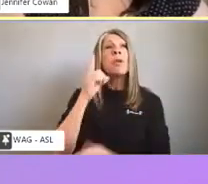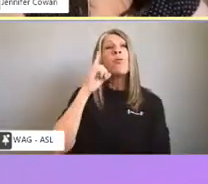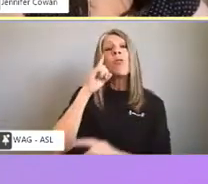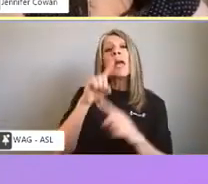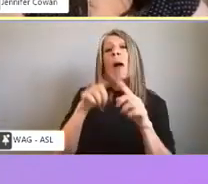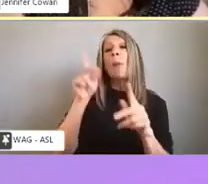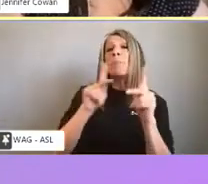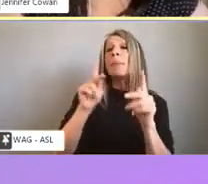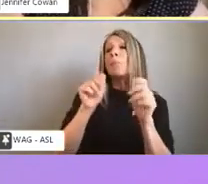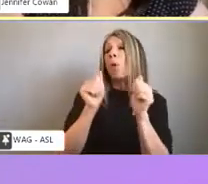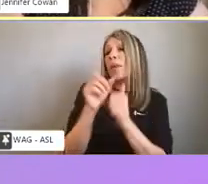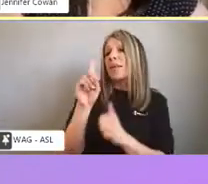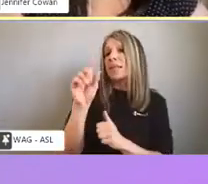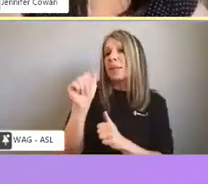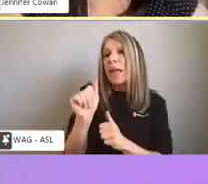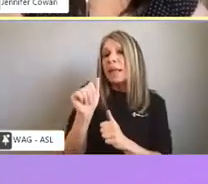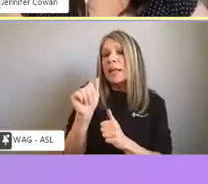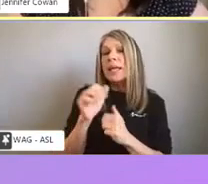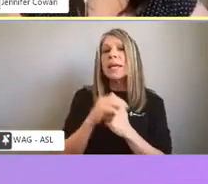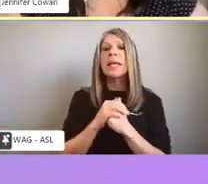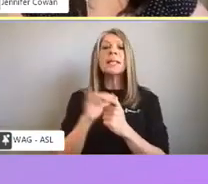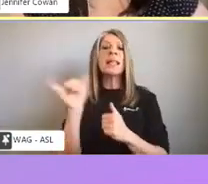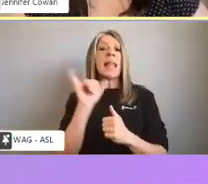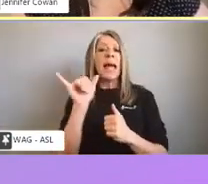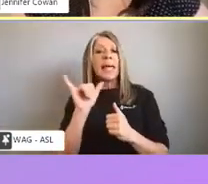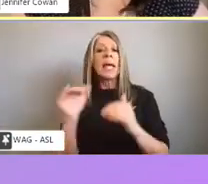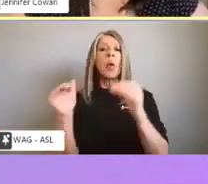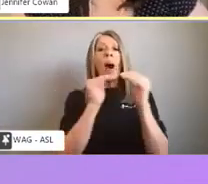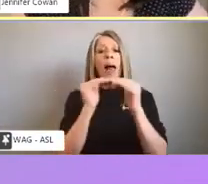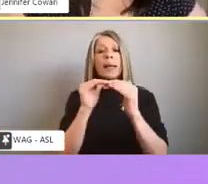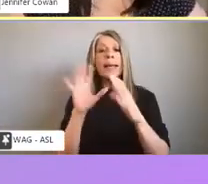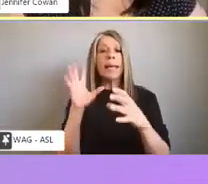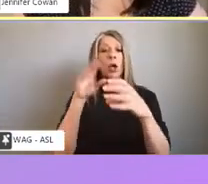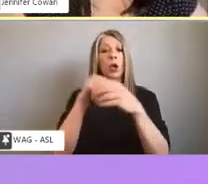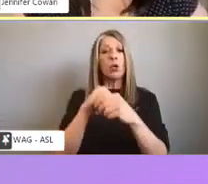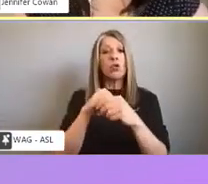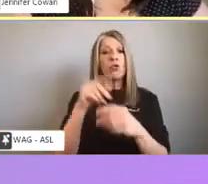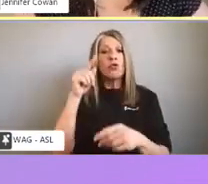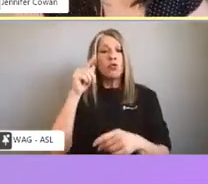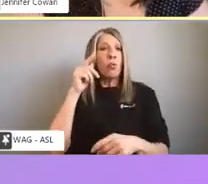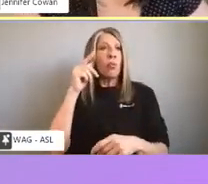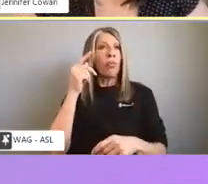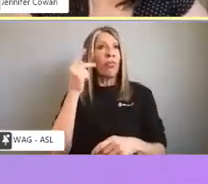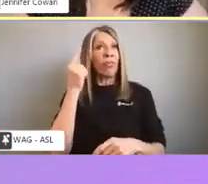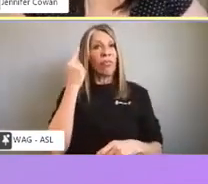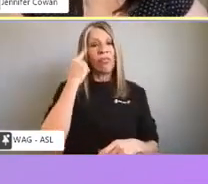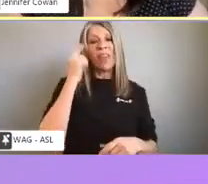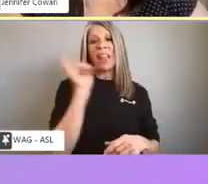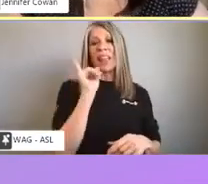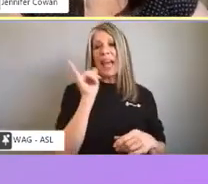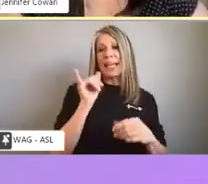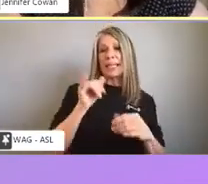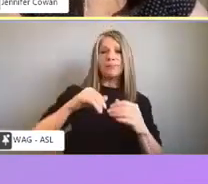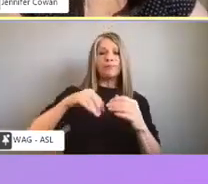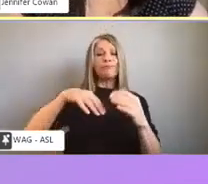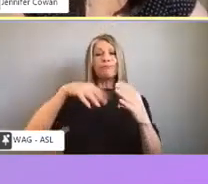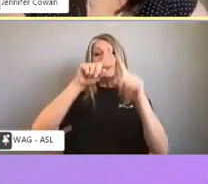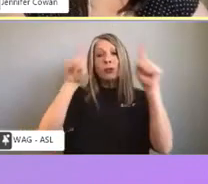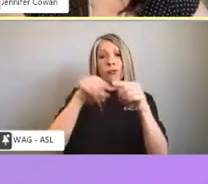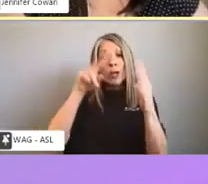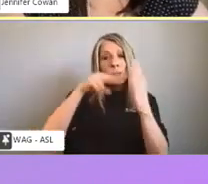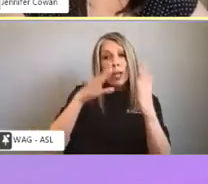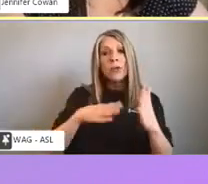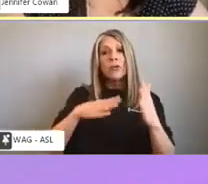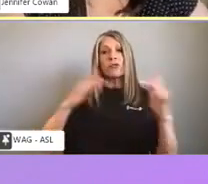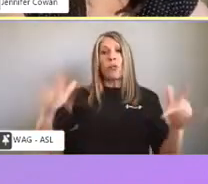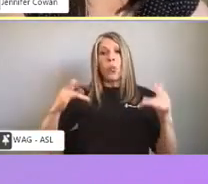people with disabilities, equality, inclusion. Maybe you think screen readers or mobility devices, or even ramps,